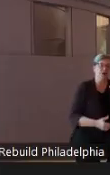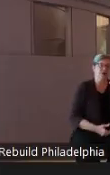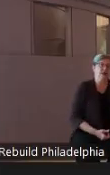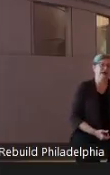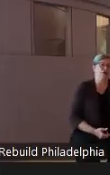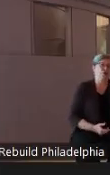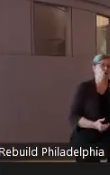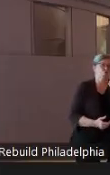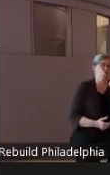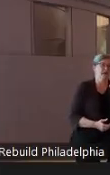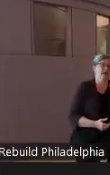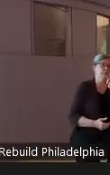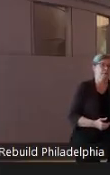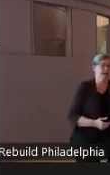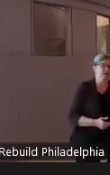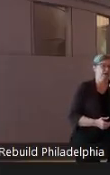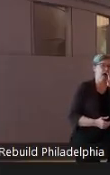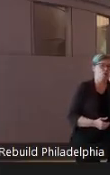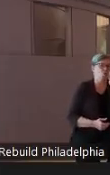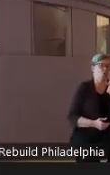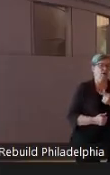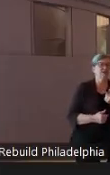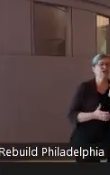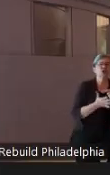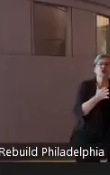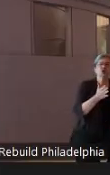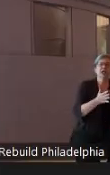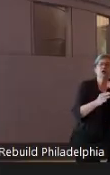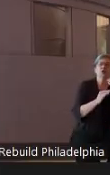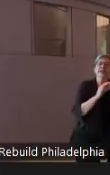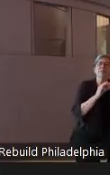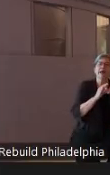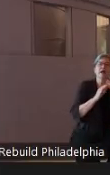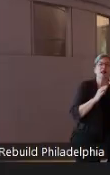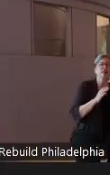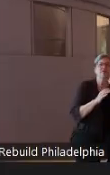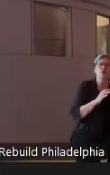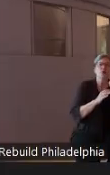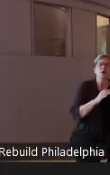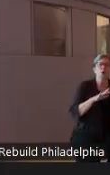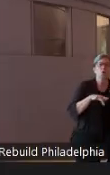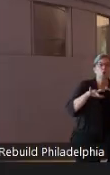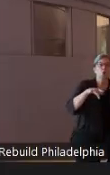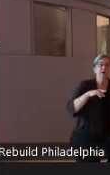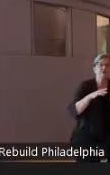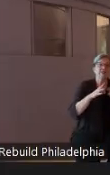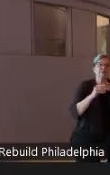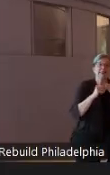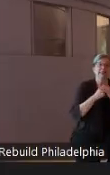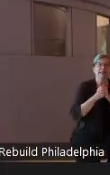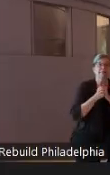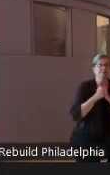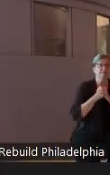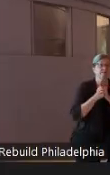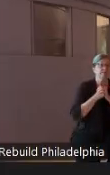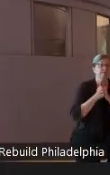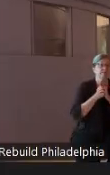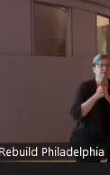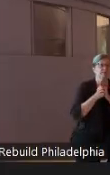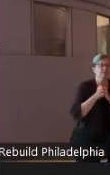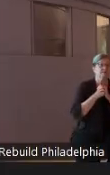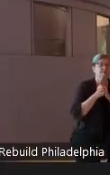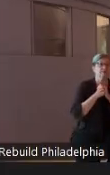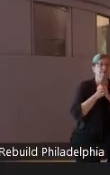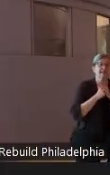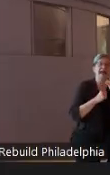carouselhouserebuild.org. Check your mail for your email for a recording of this meeting, and stay tuned